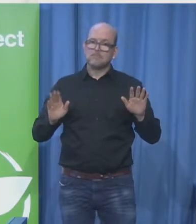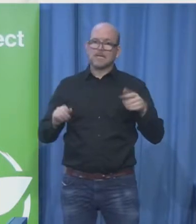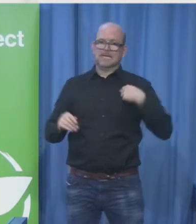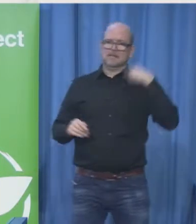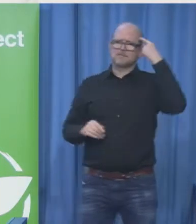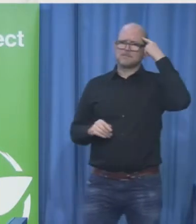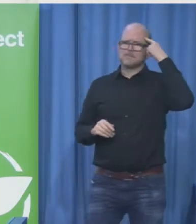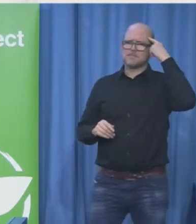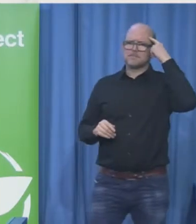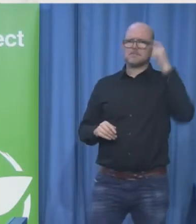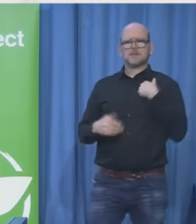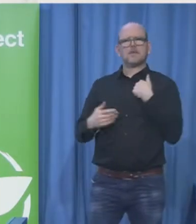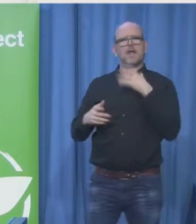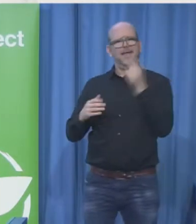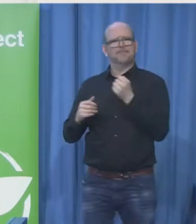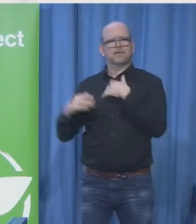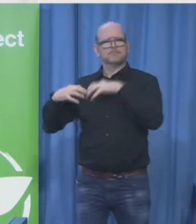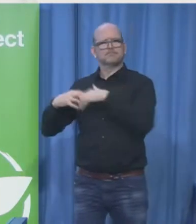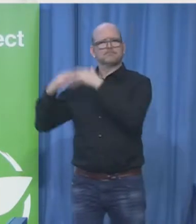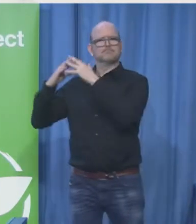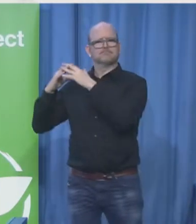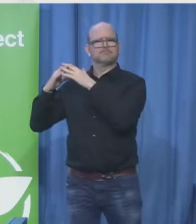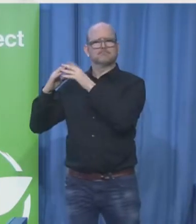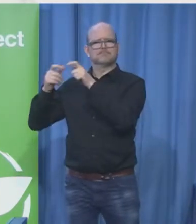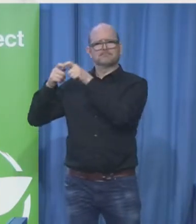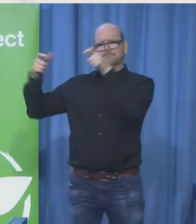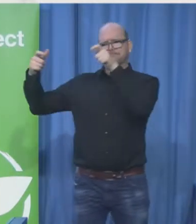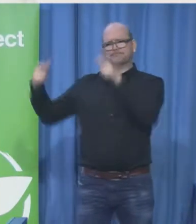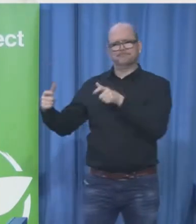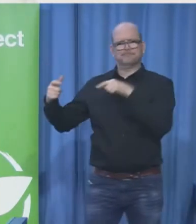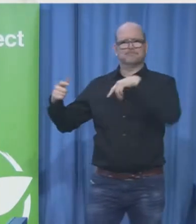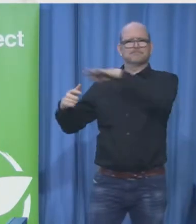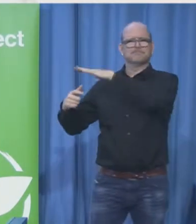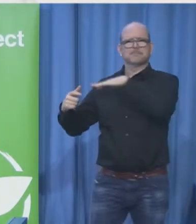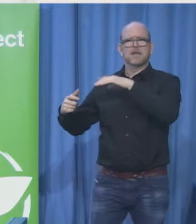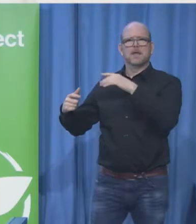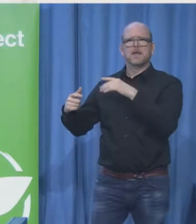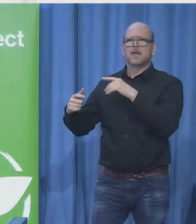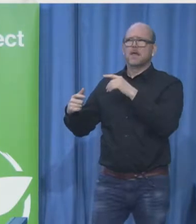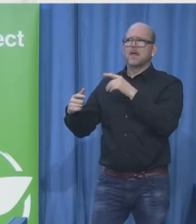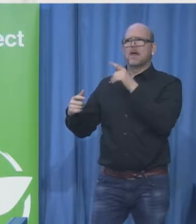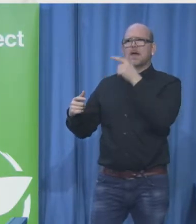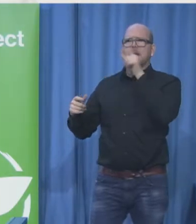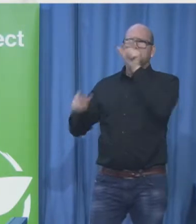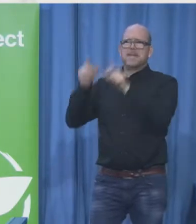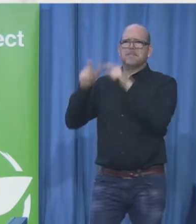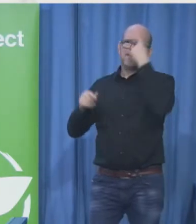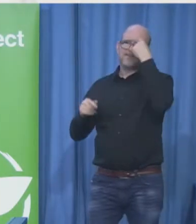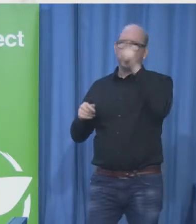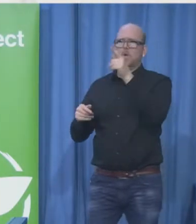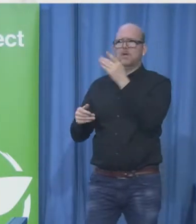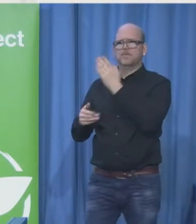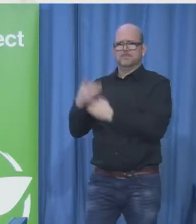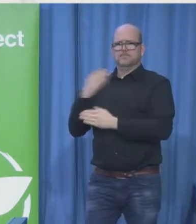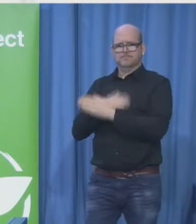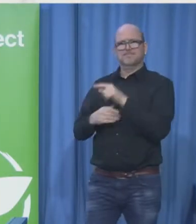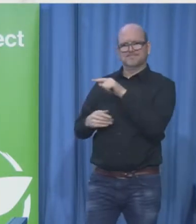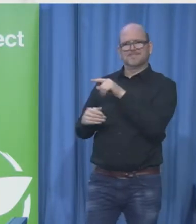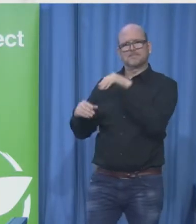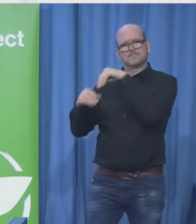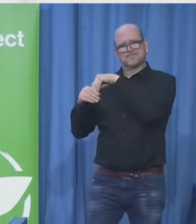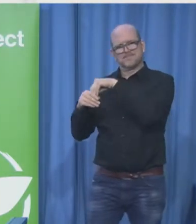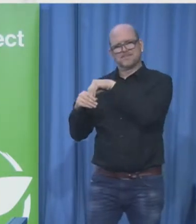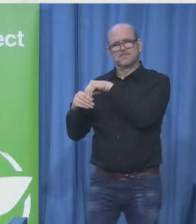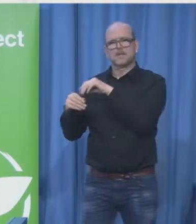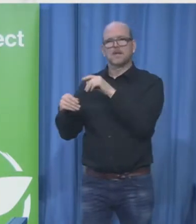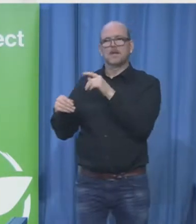Comunicação e Inclusão, to form a new generation of young people with and without